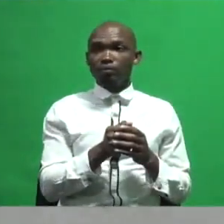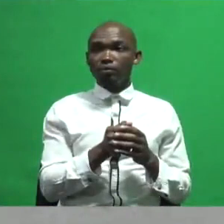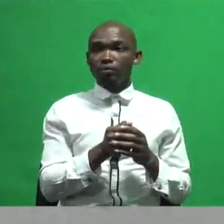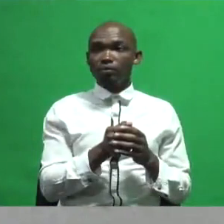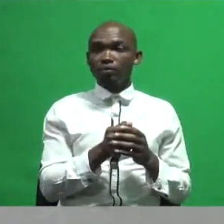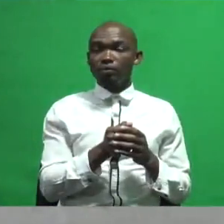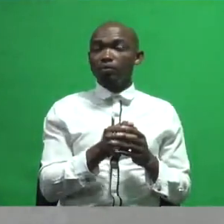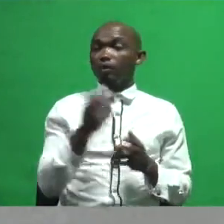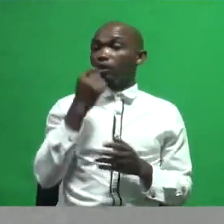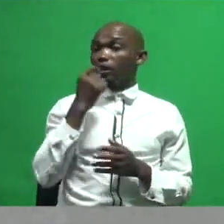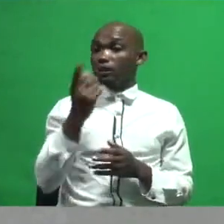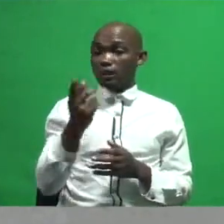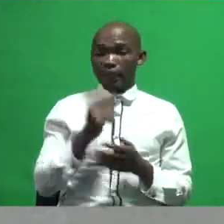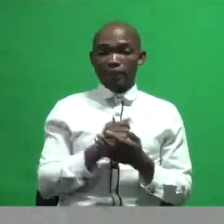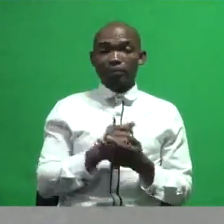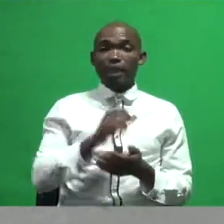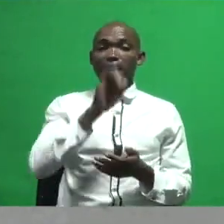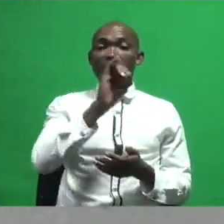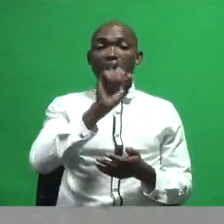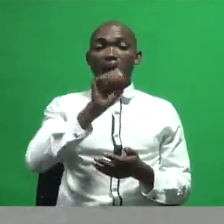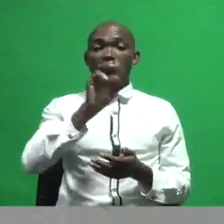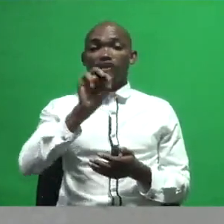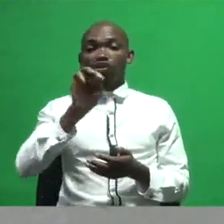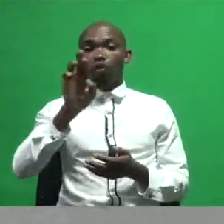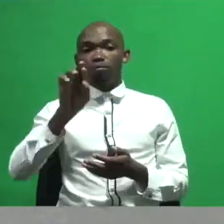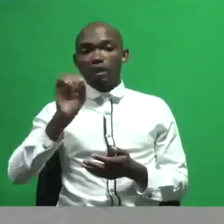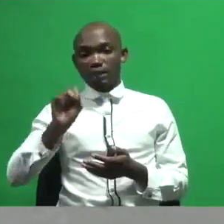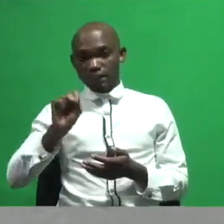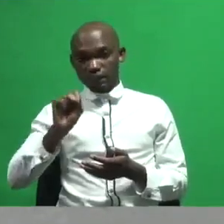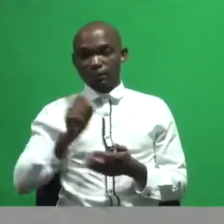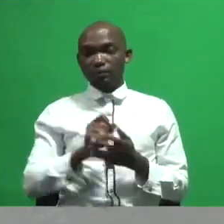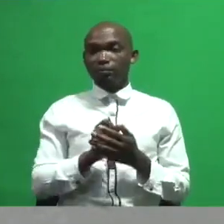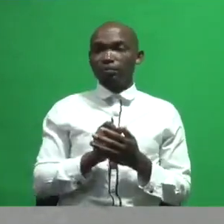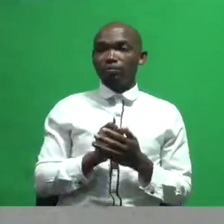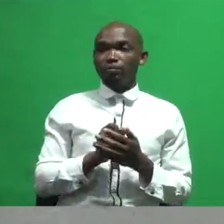By definition now, we can say isomers